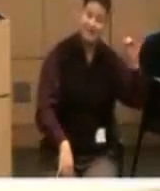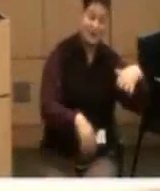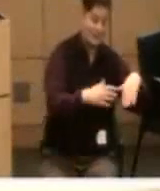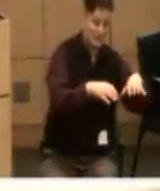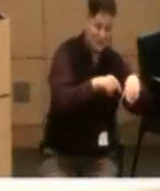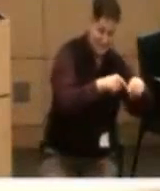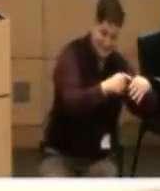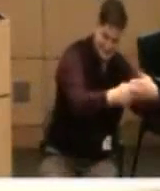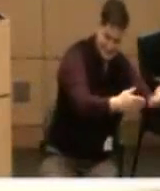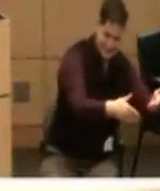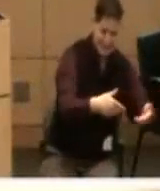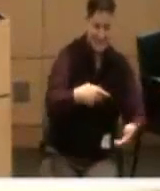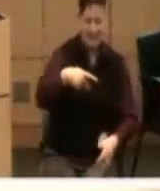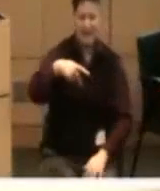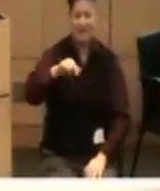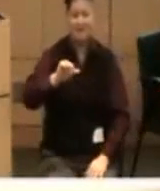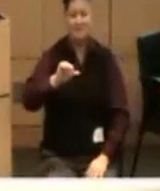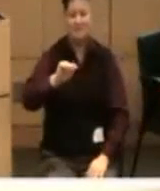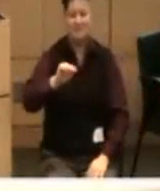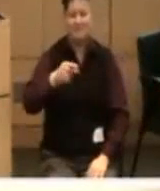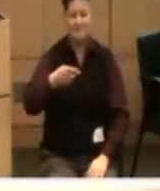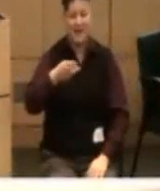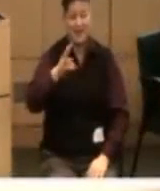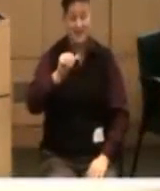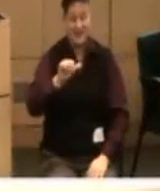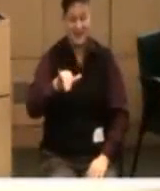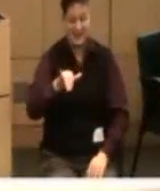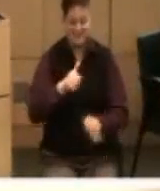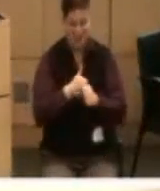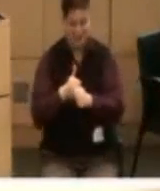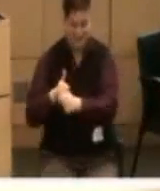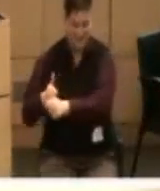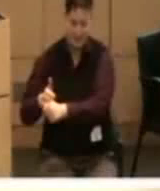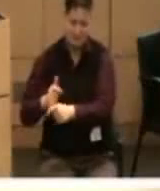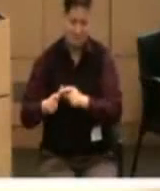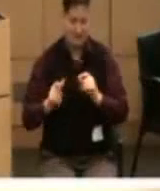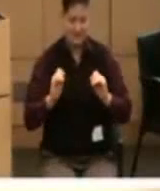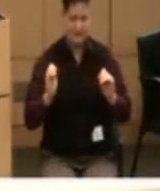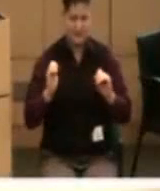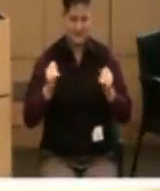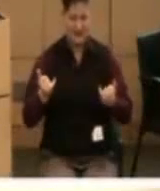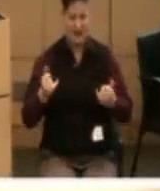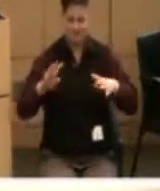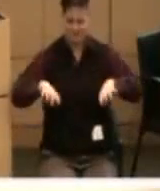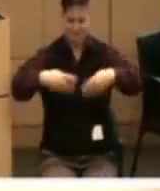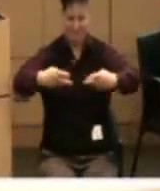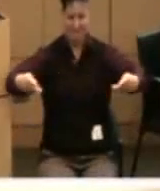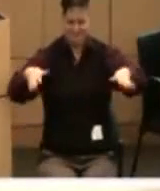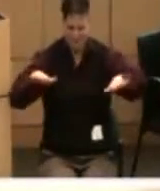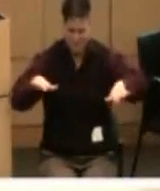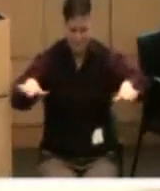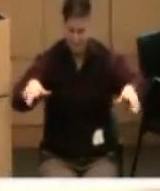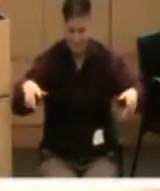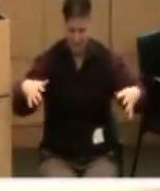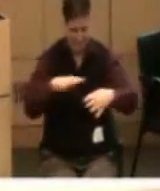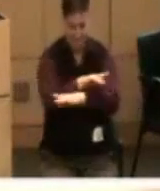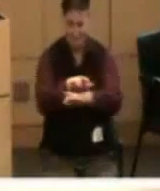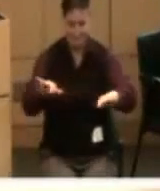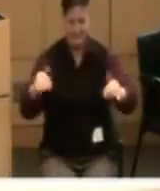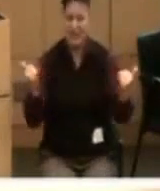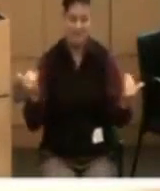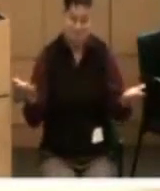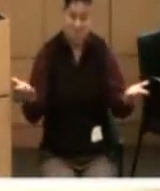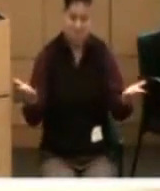just not the way that it ends up being. Yeah, and I wonder if as time goes by there will be more information learned about it,